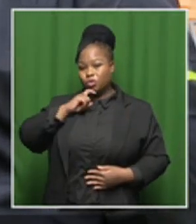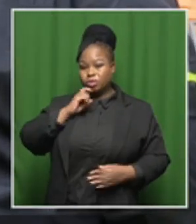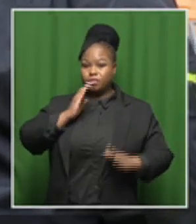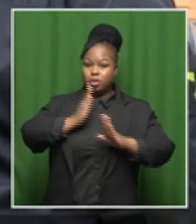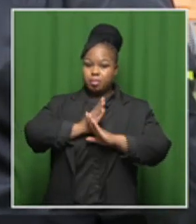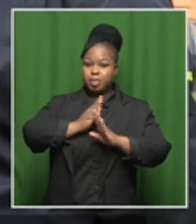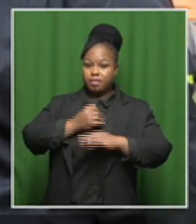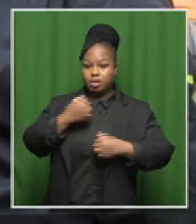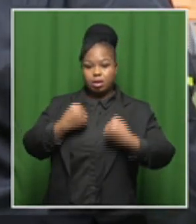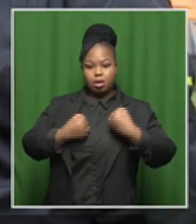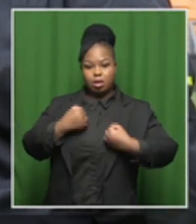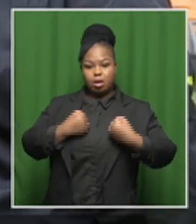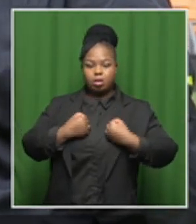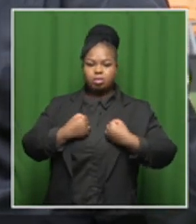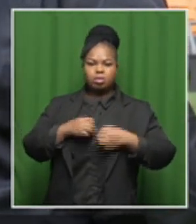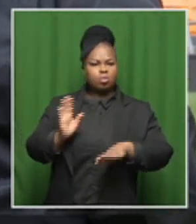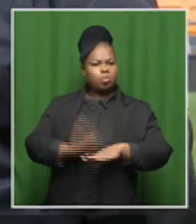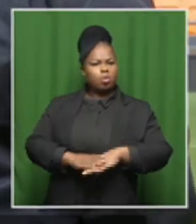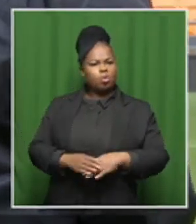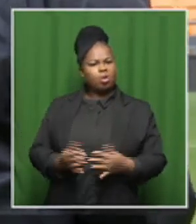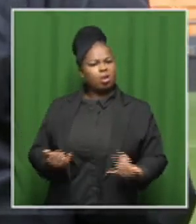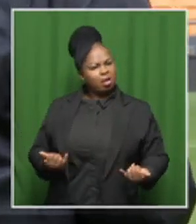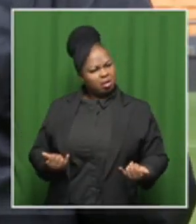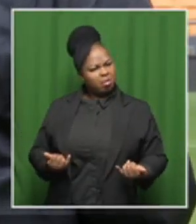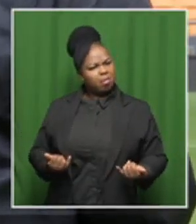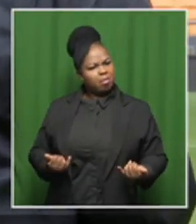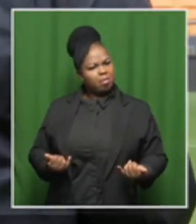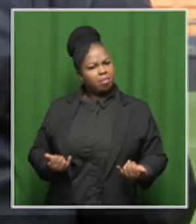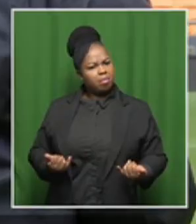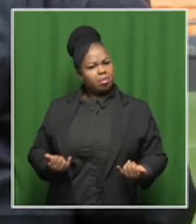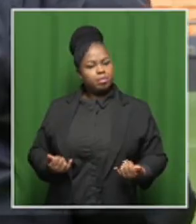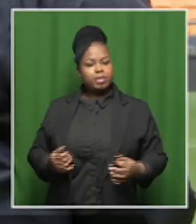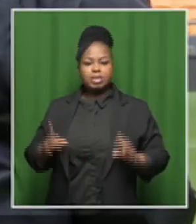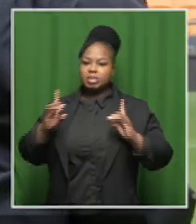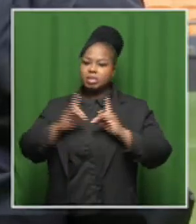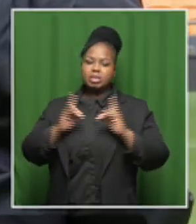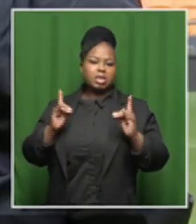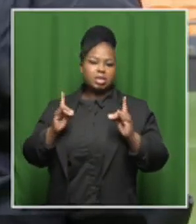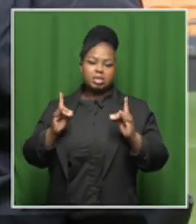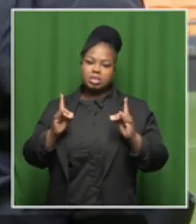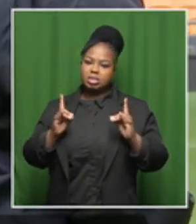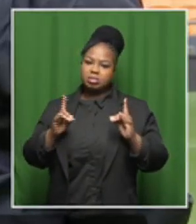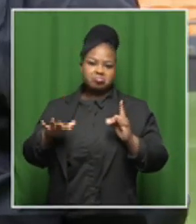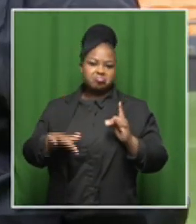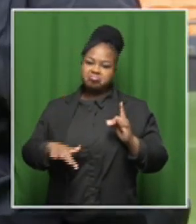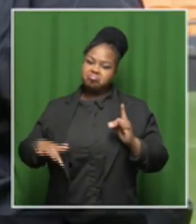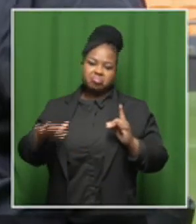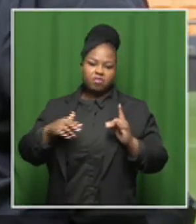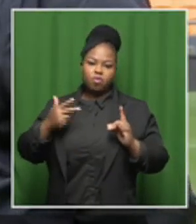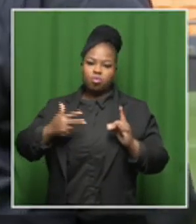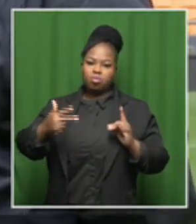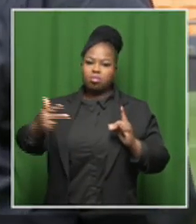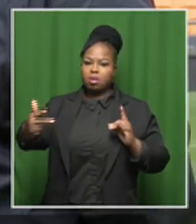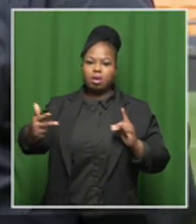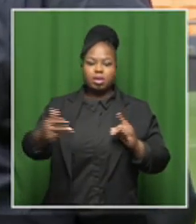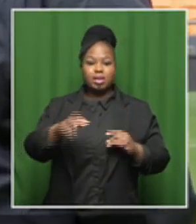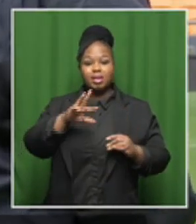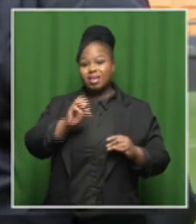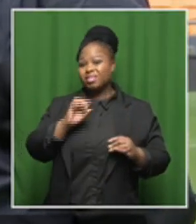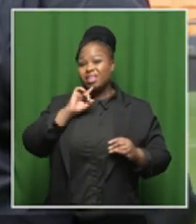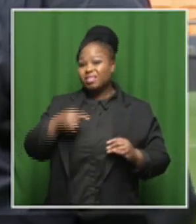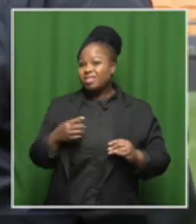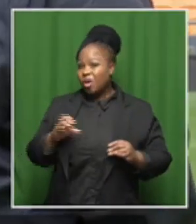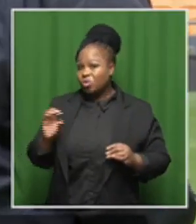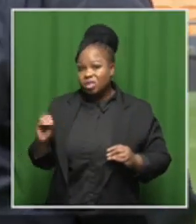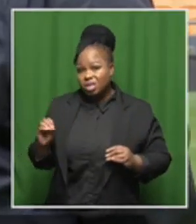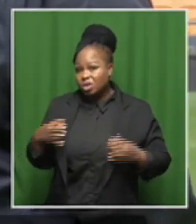private transport increased. And Wow, okay. the stadium is not designed to accommodate 90,000 fans